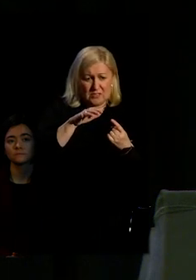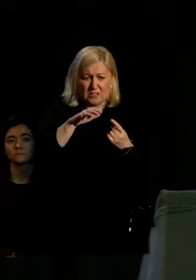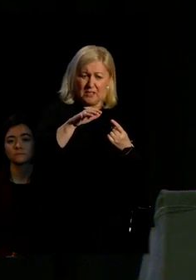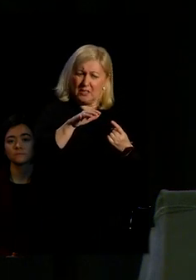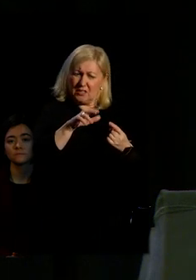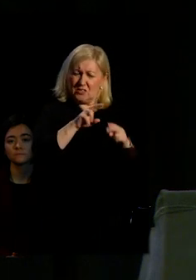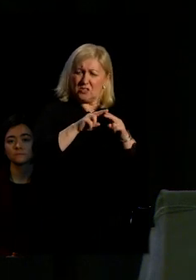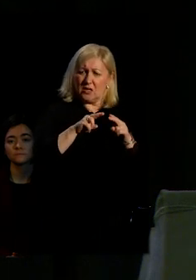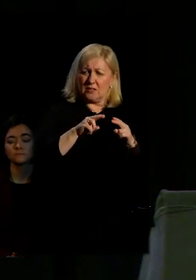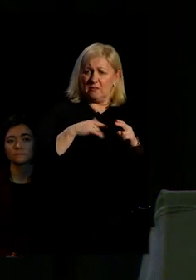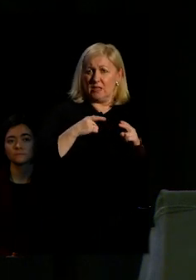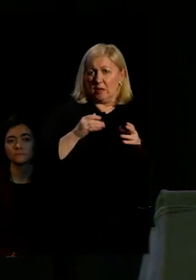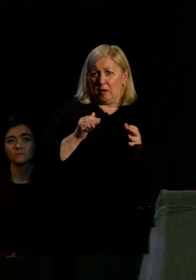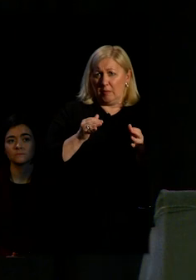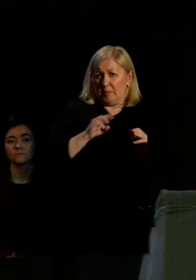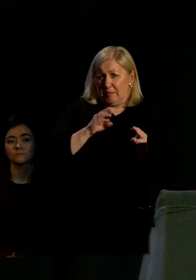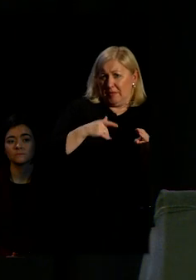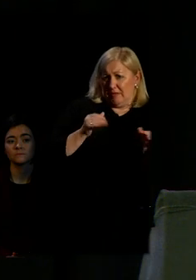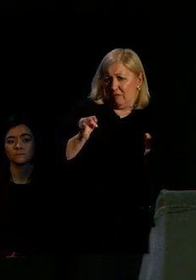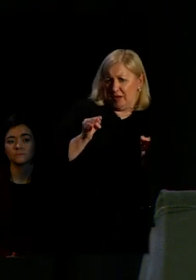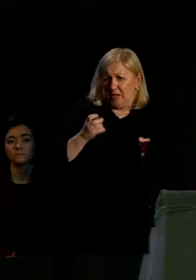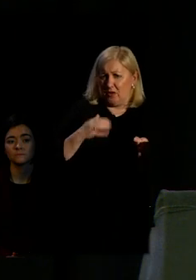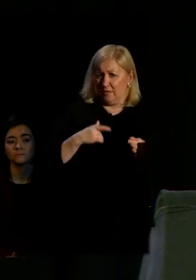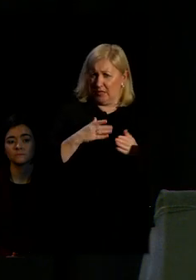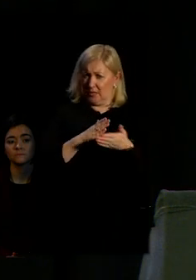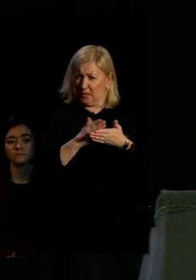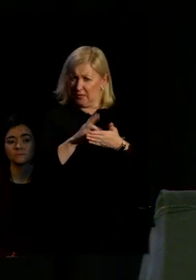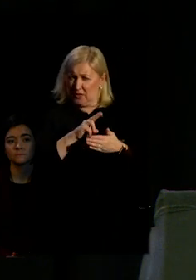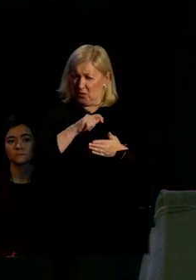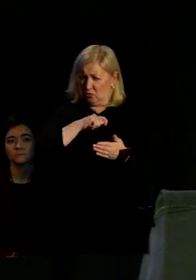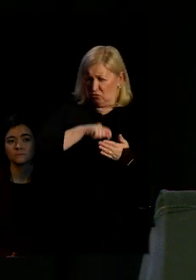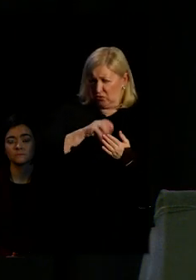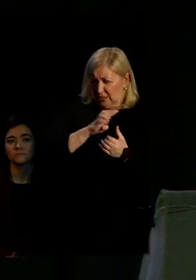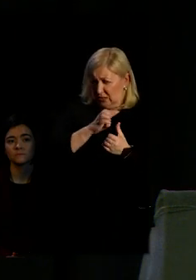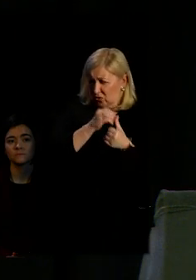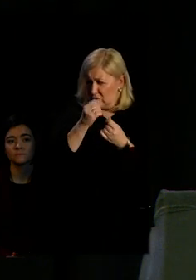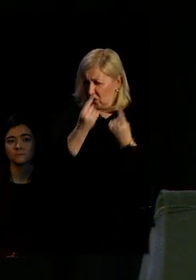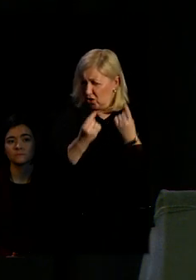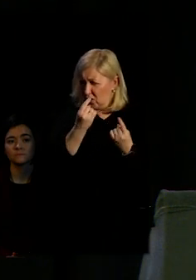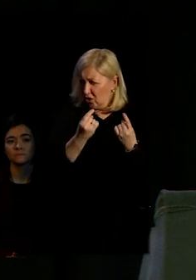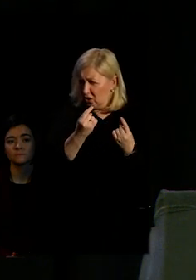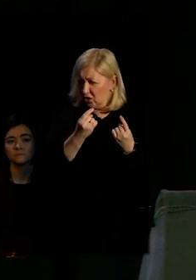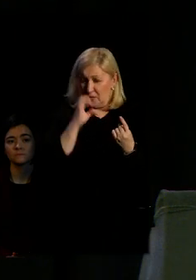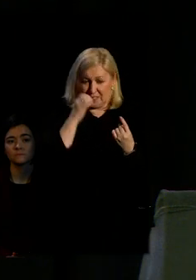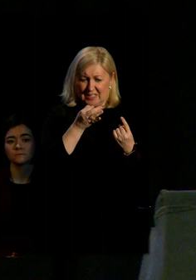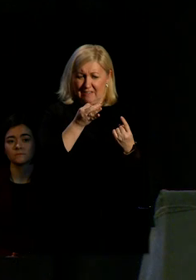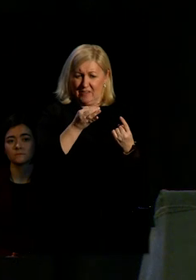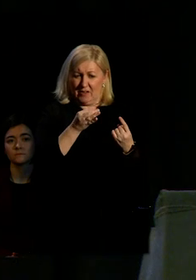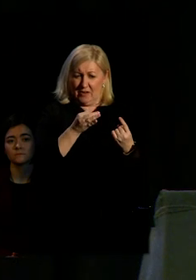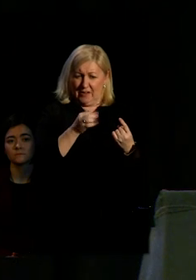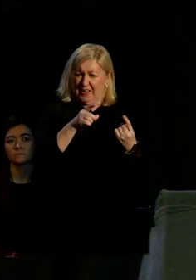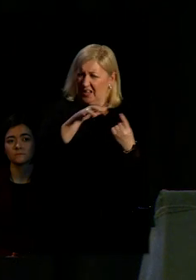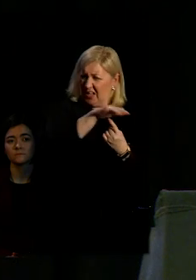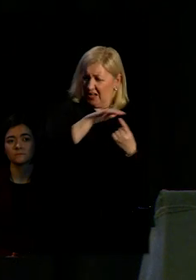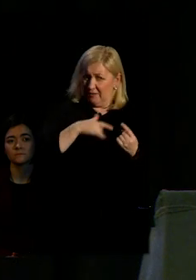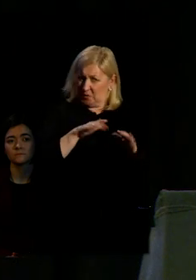distrust find no fertile ground in which the horrors of